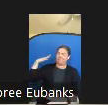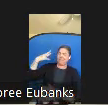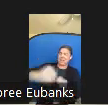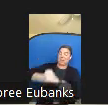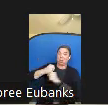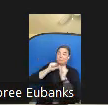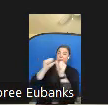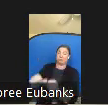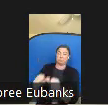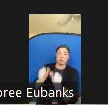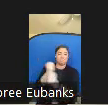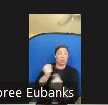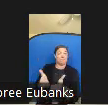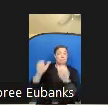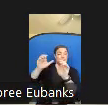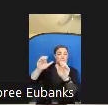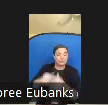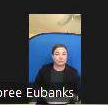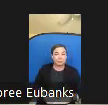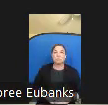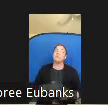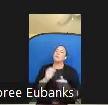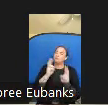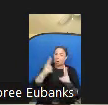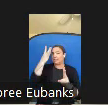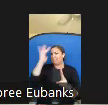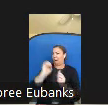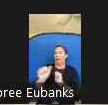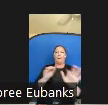they choose their fuels for these purposes.